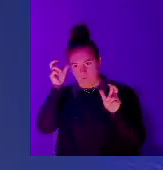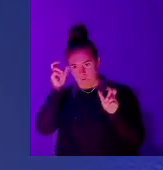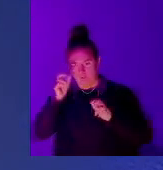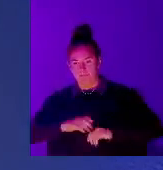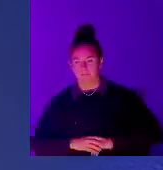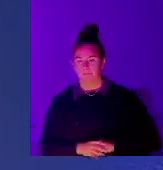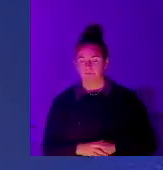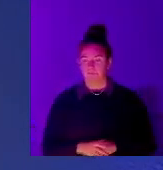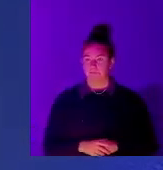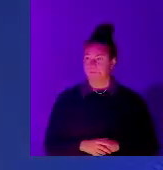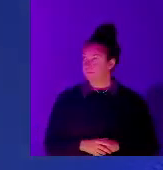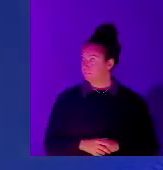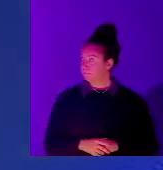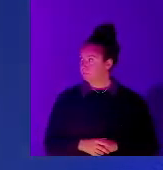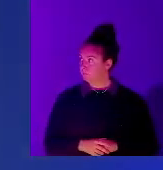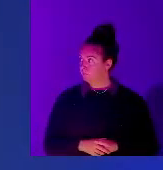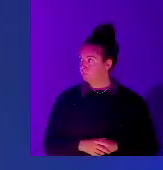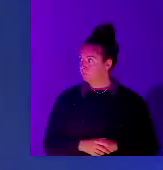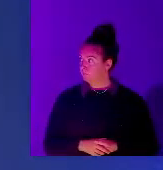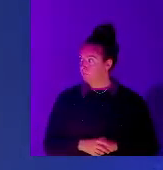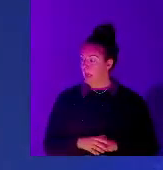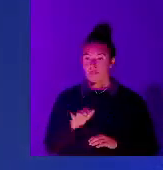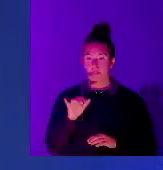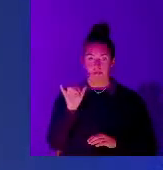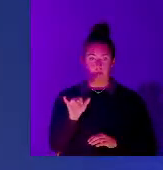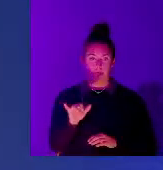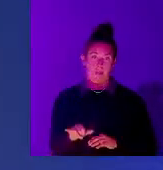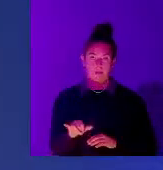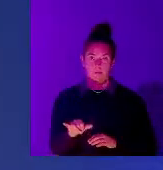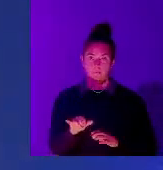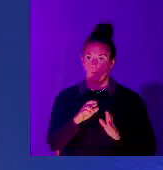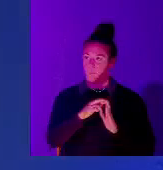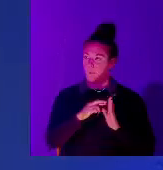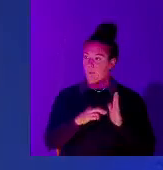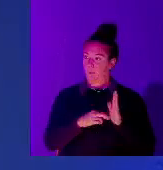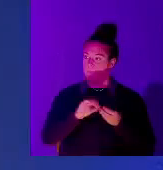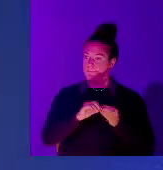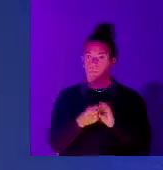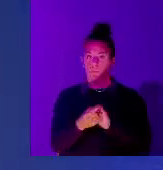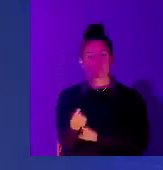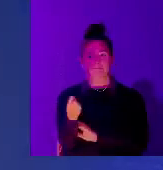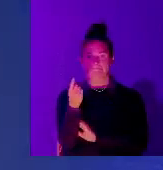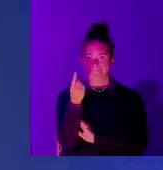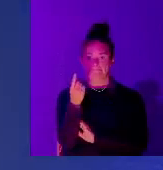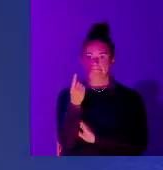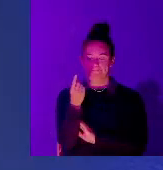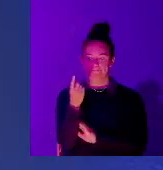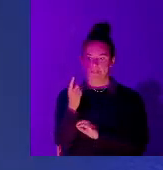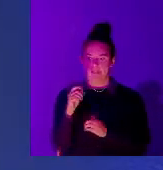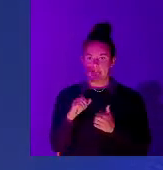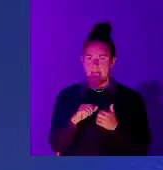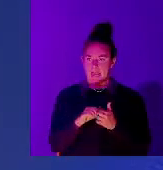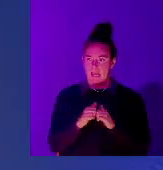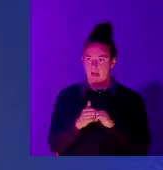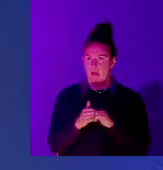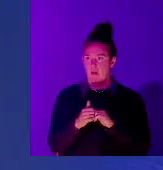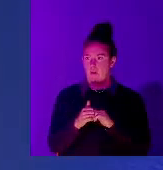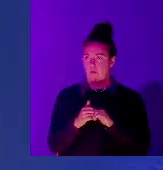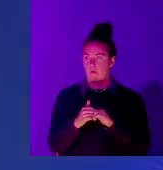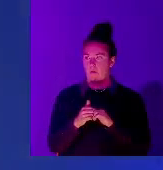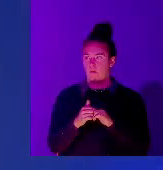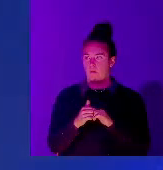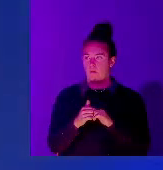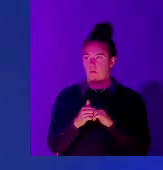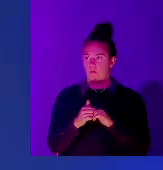So that is rule number one. How does what you are considering or